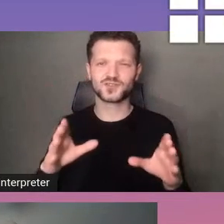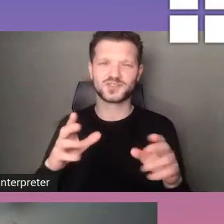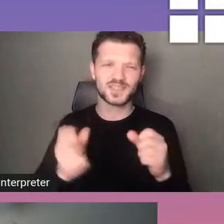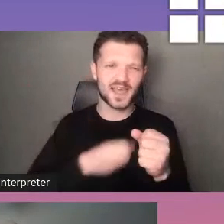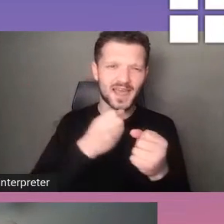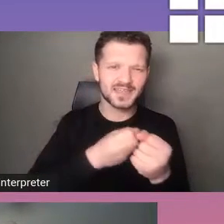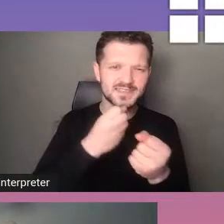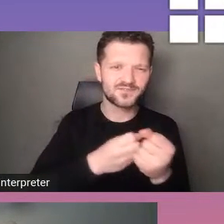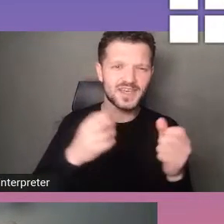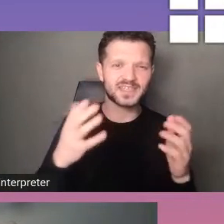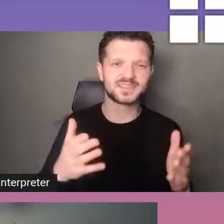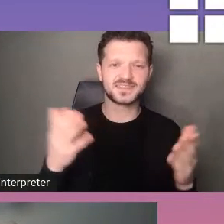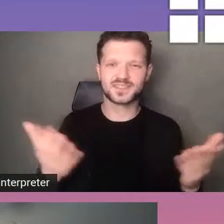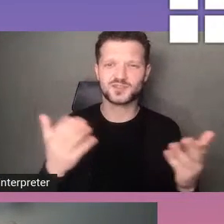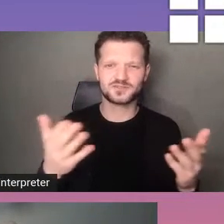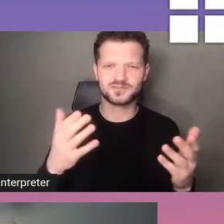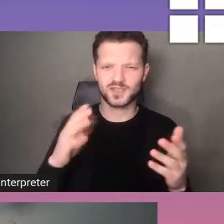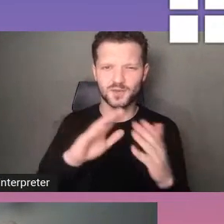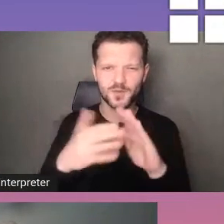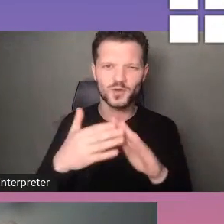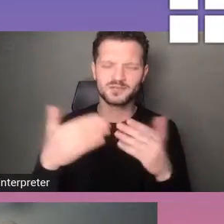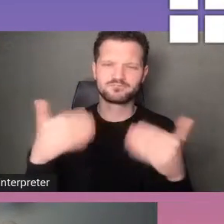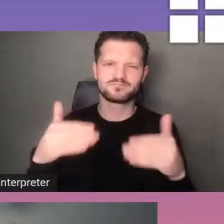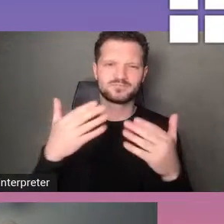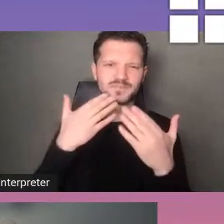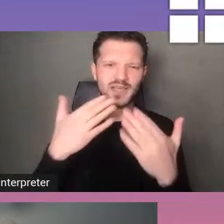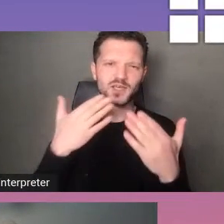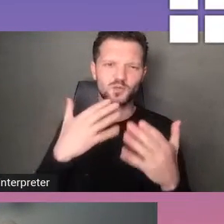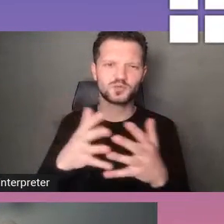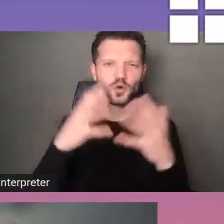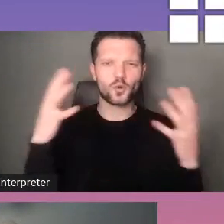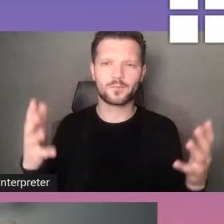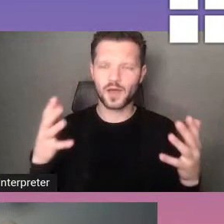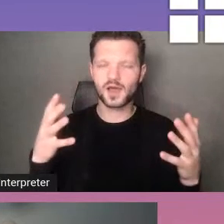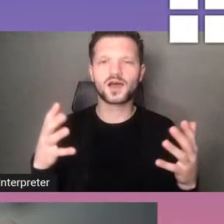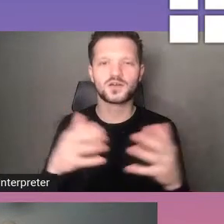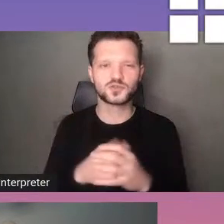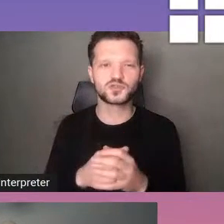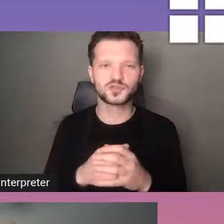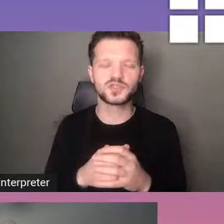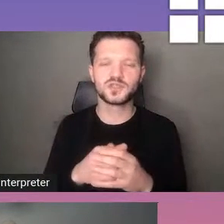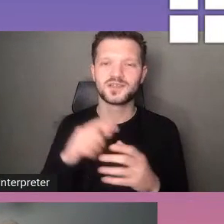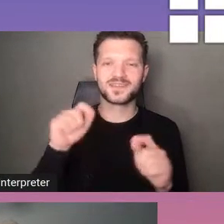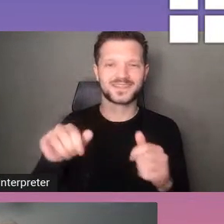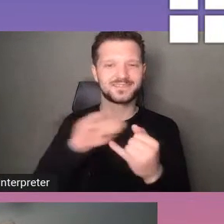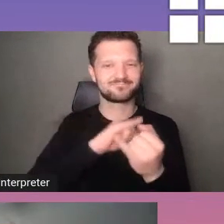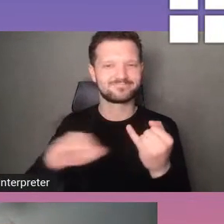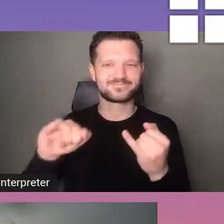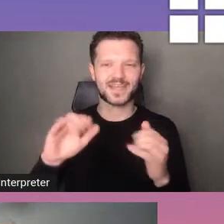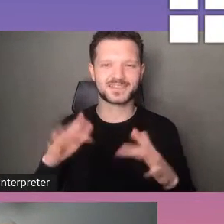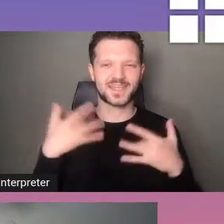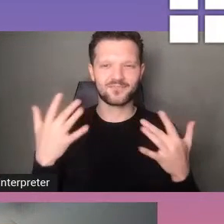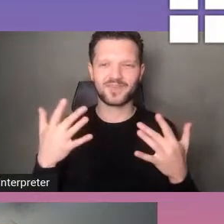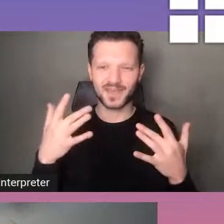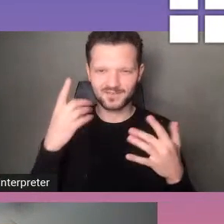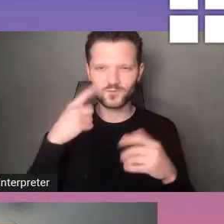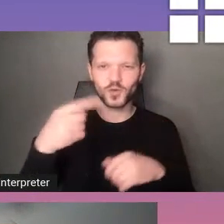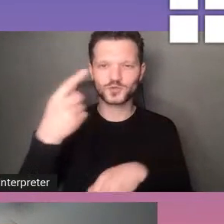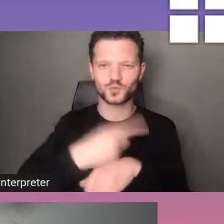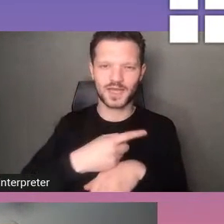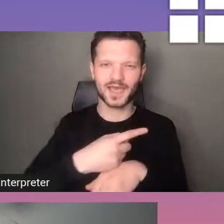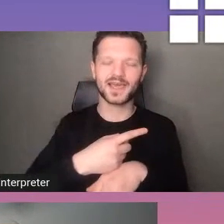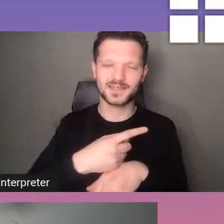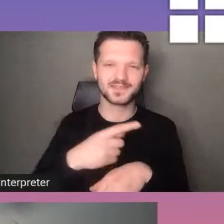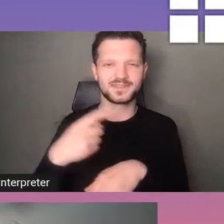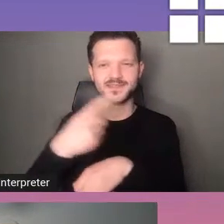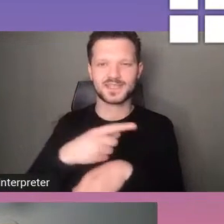everyone watching for joining us for today's Day of Action. This is the last event of the day, so I hope you all got so